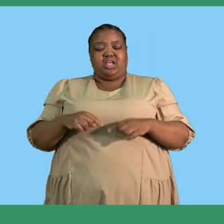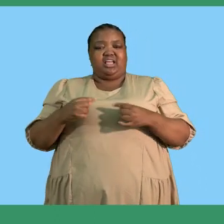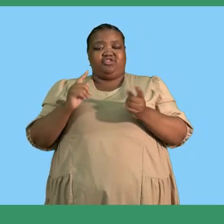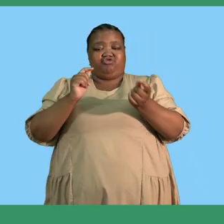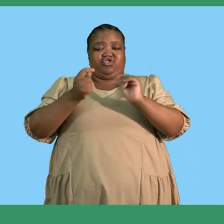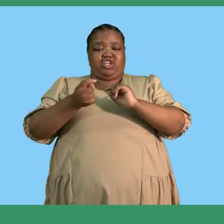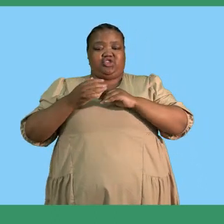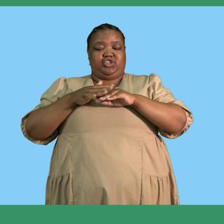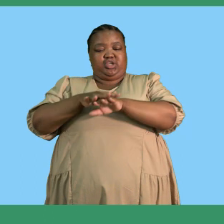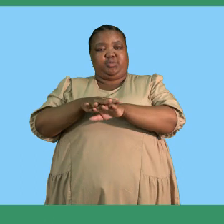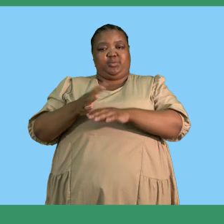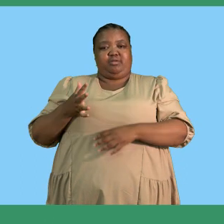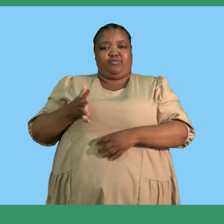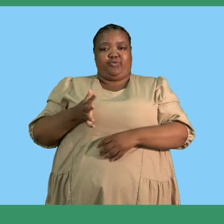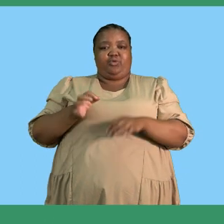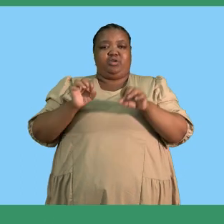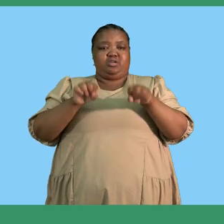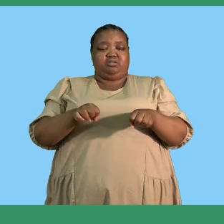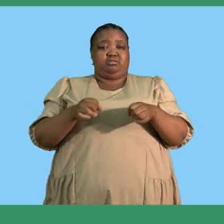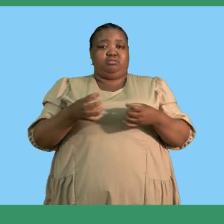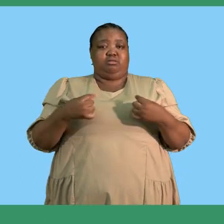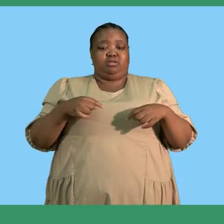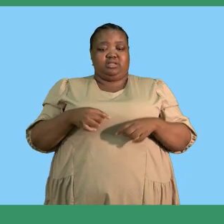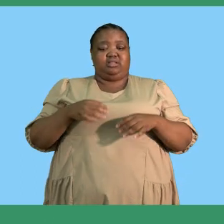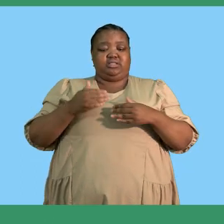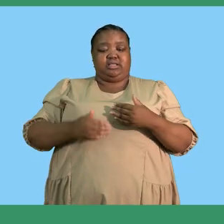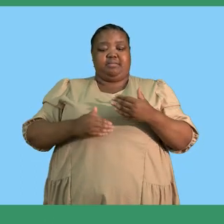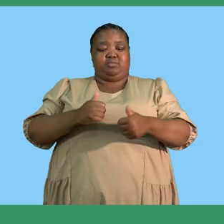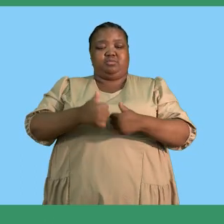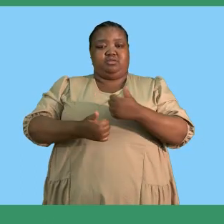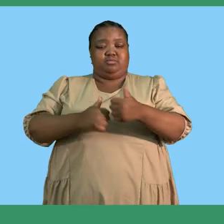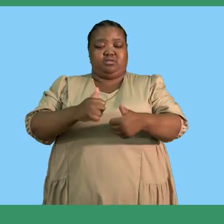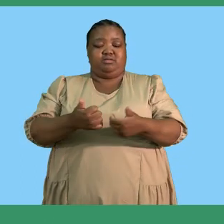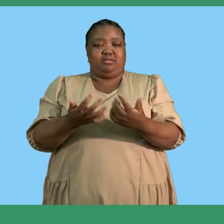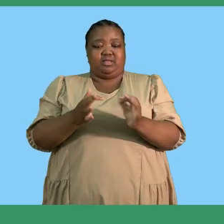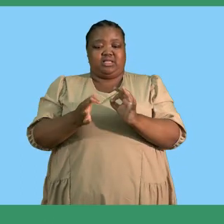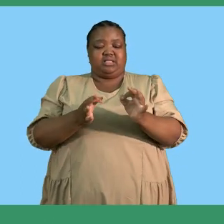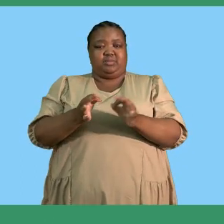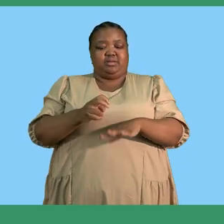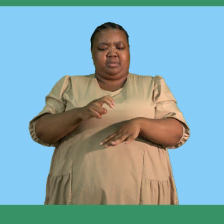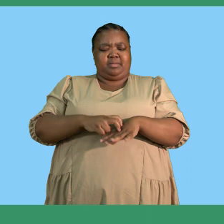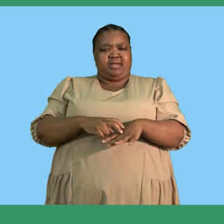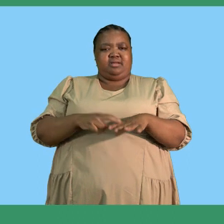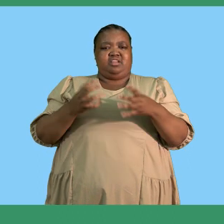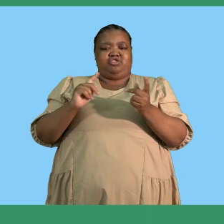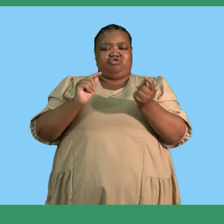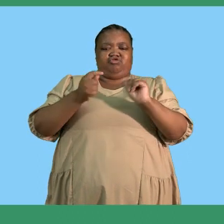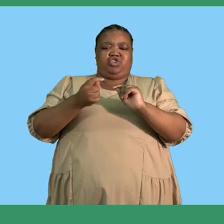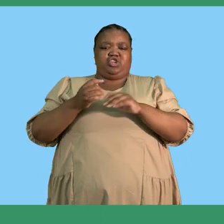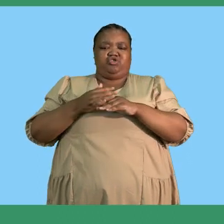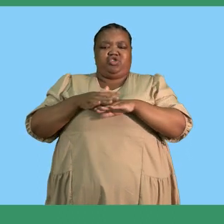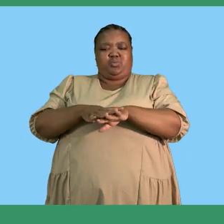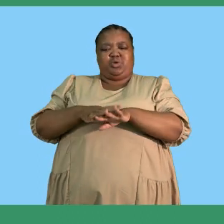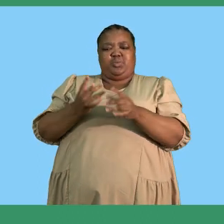change. Now, you then need to explain the steps of how are we going to implement this